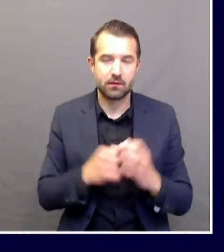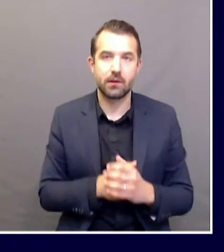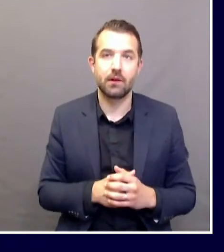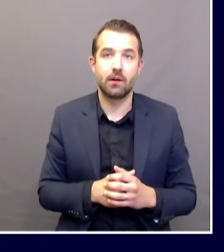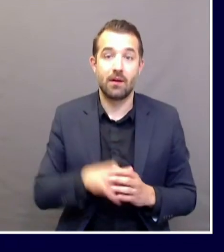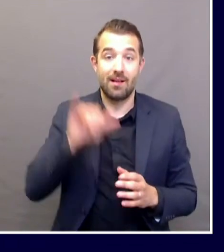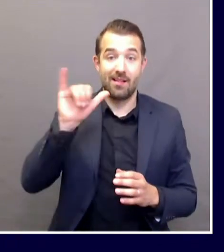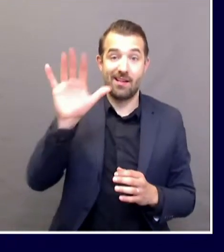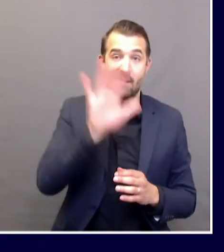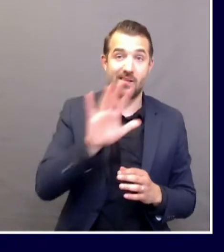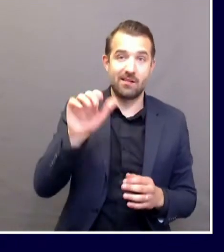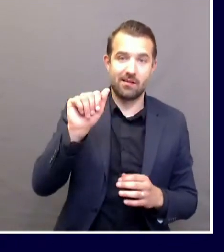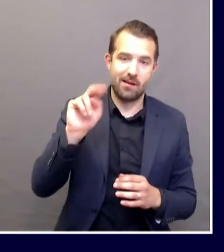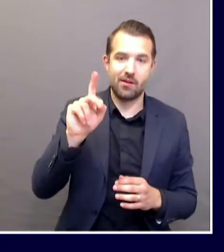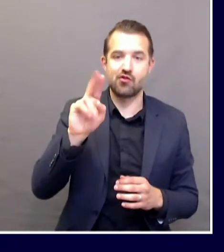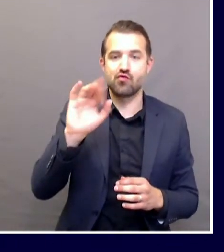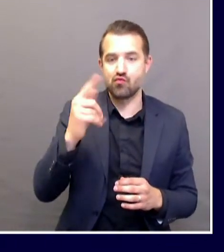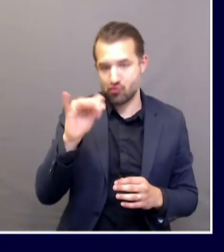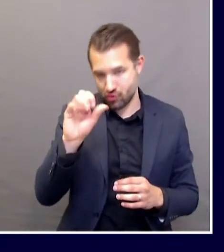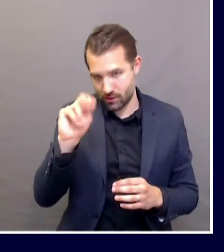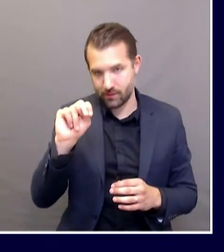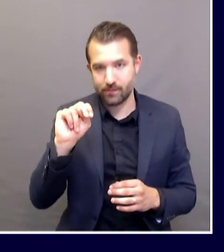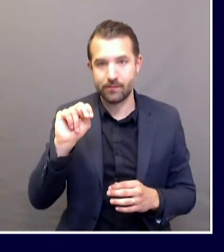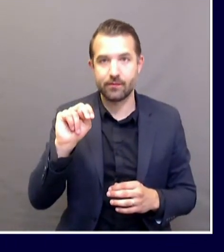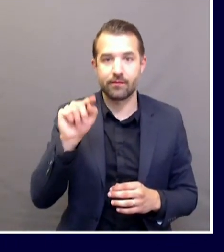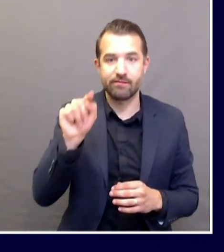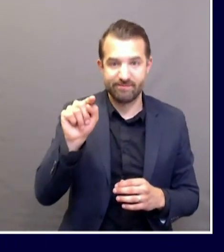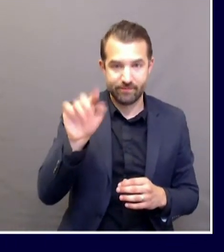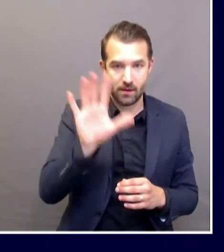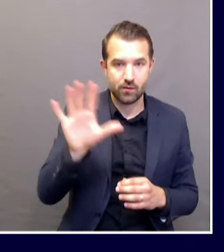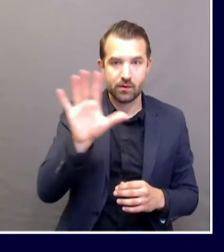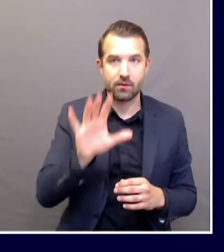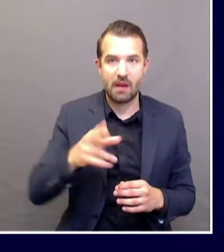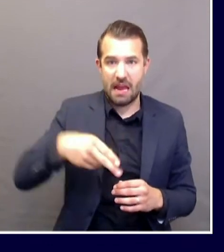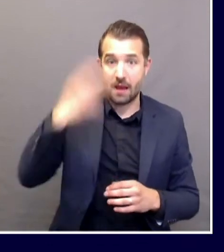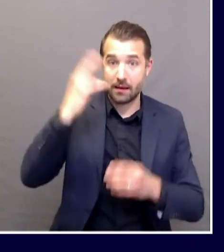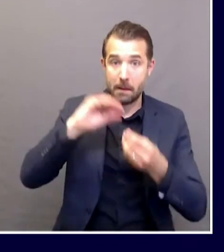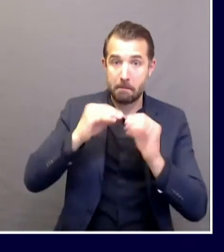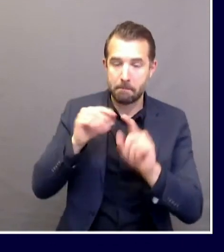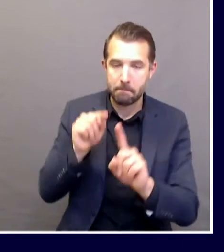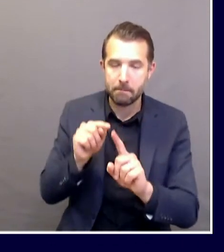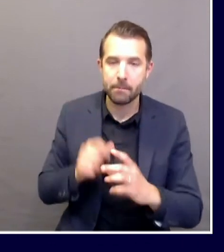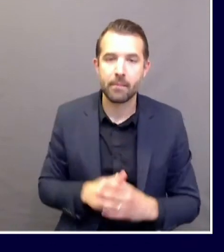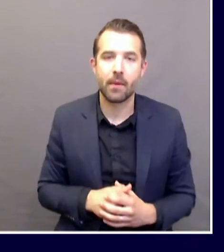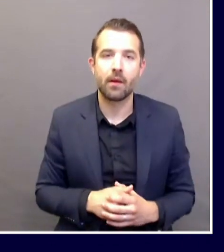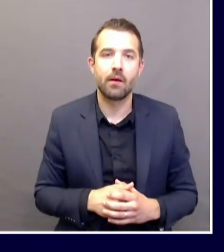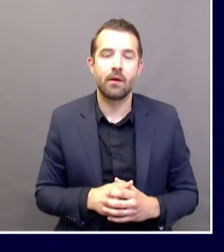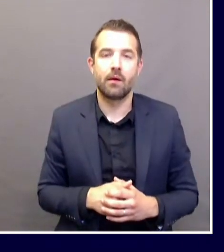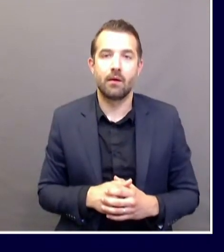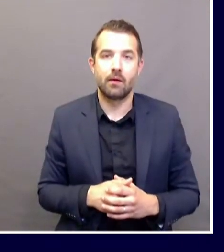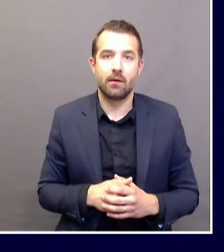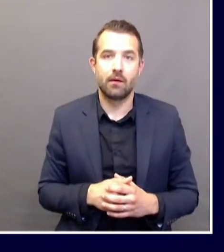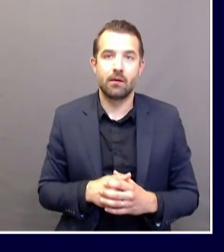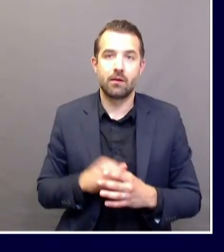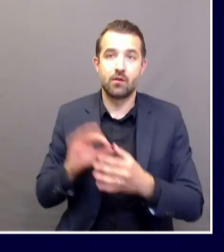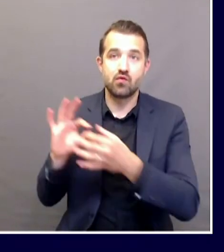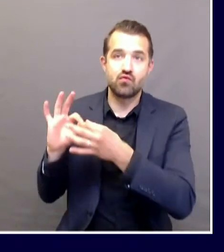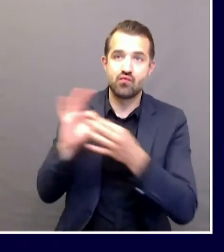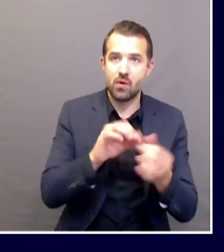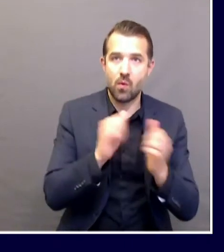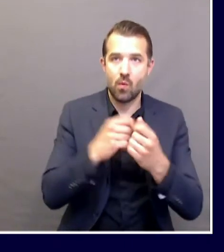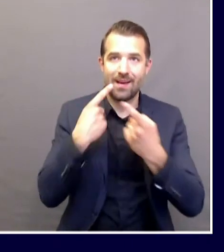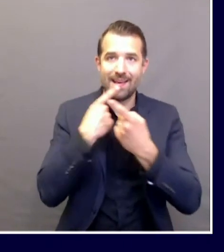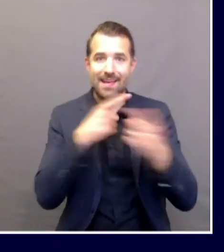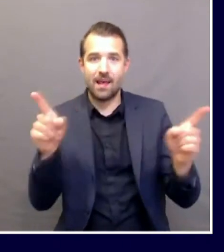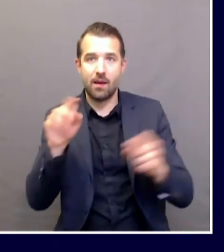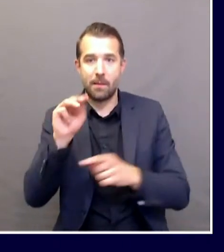high, are you at all concerned about the May 1st deadline, or rather reopening for